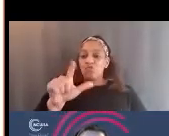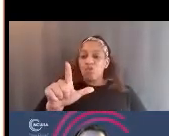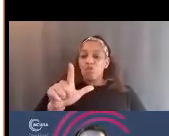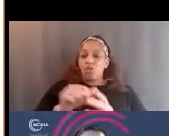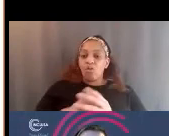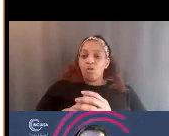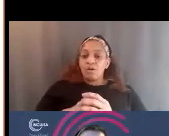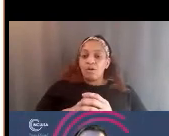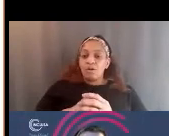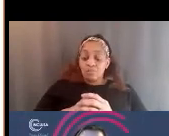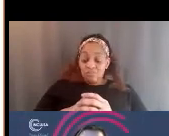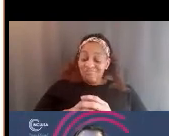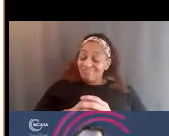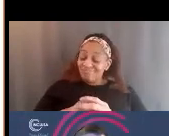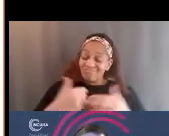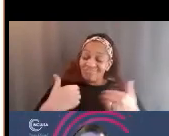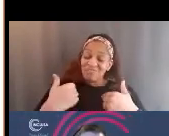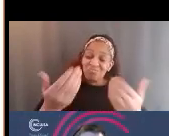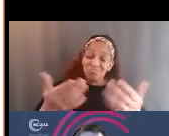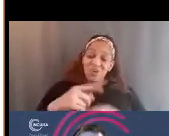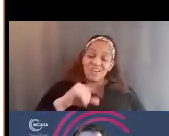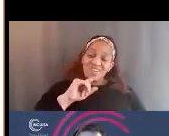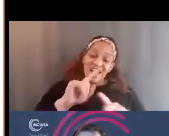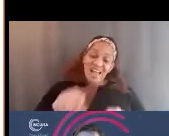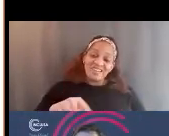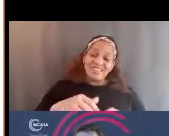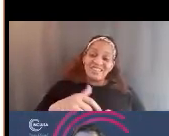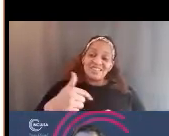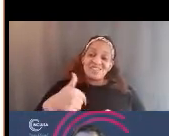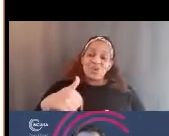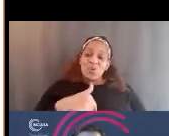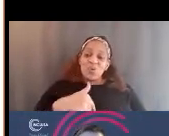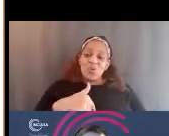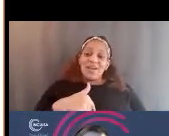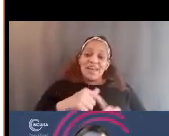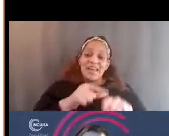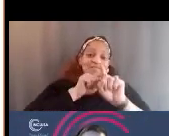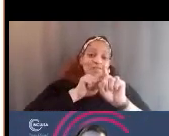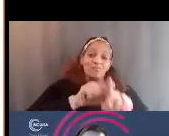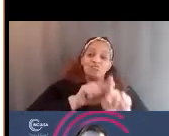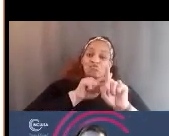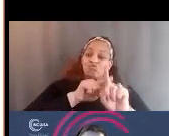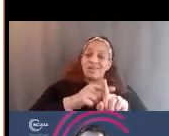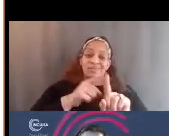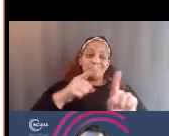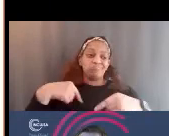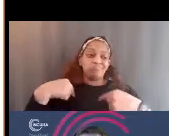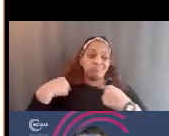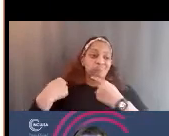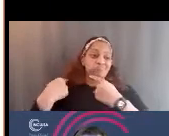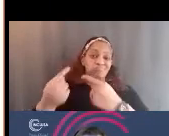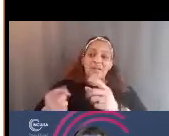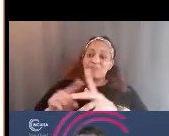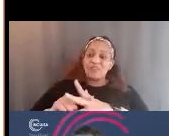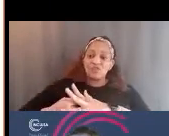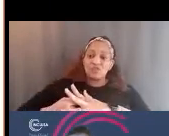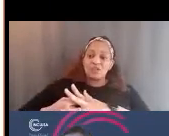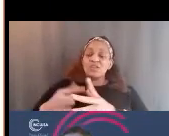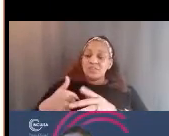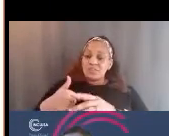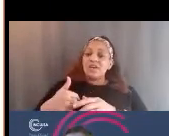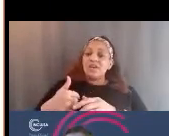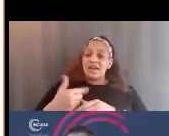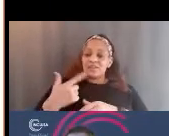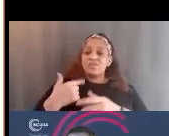I'll just go ahead and answer that because that is something we have tracked from the beginning at Inclusa, and it's been